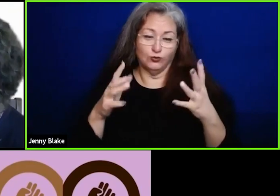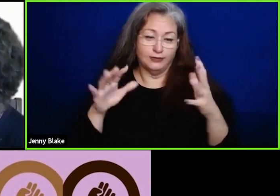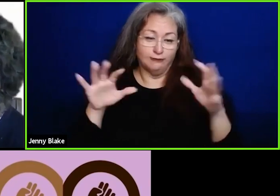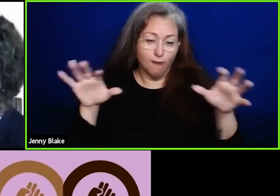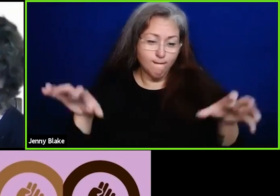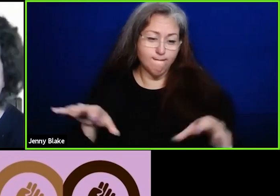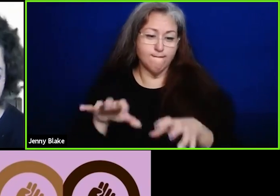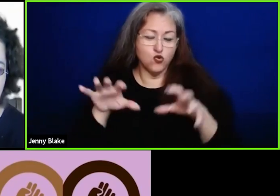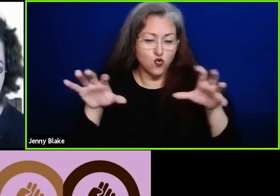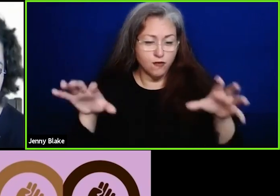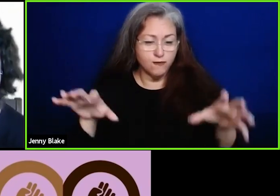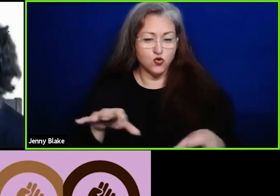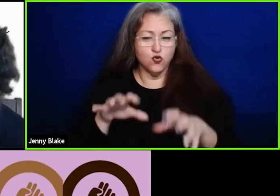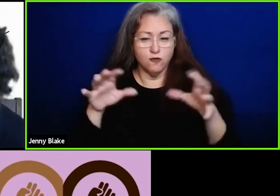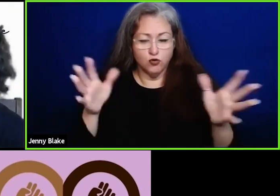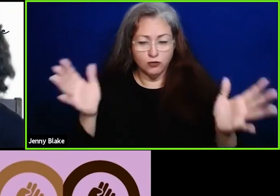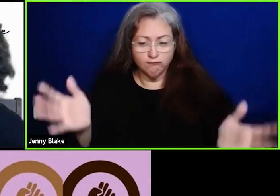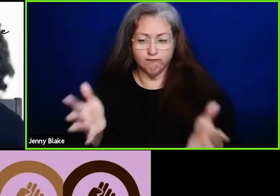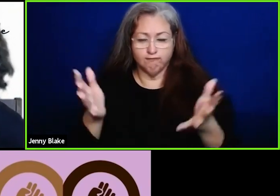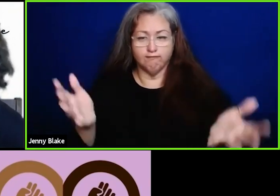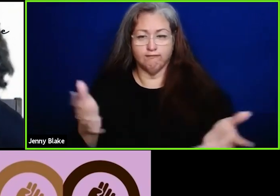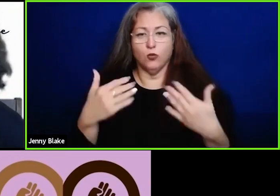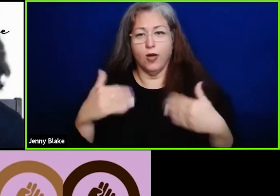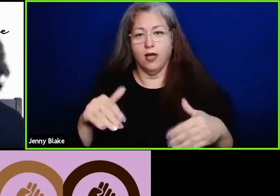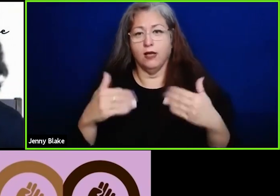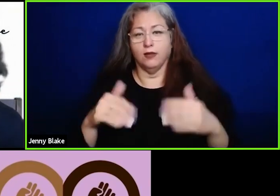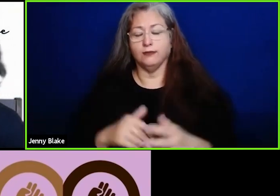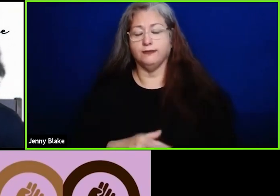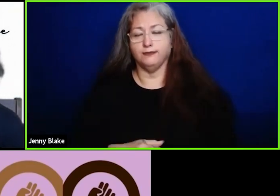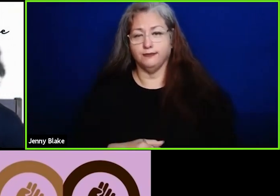Moving movements along.